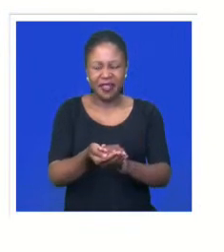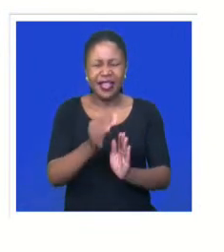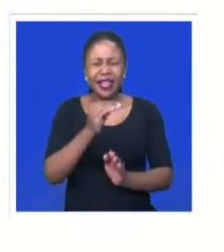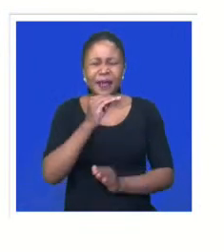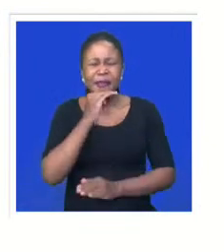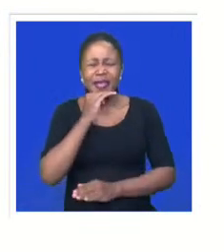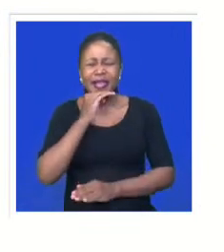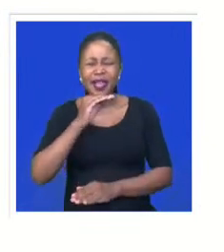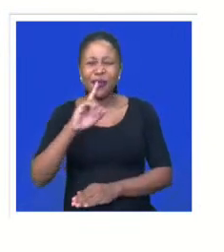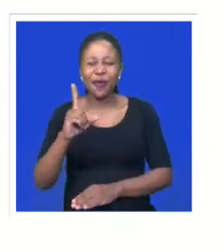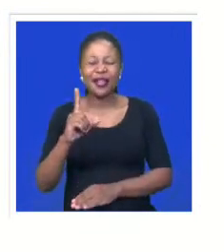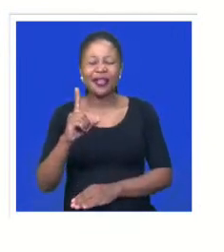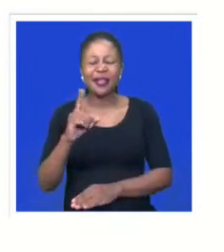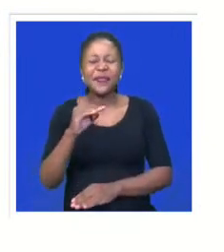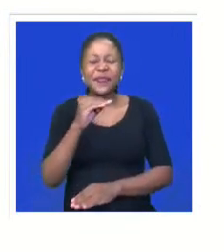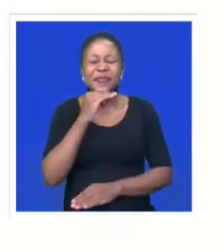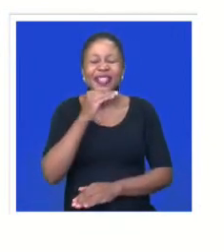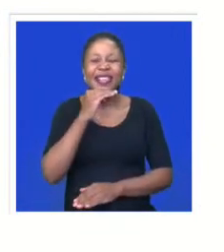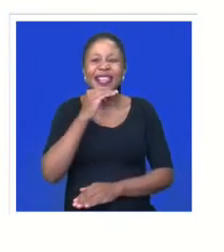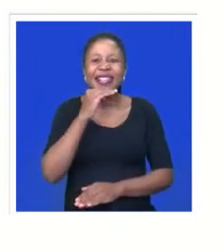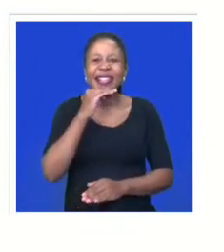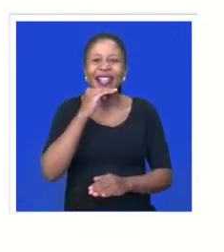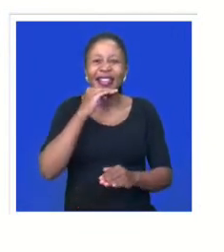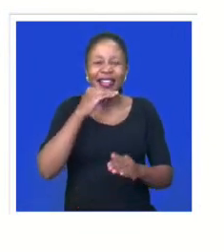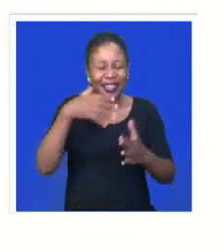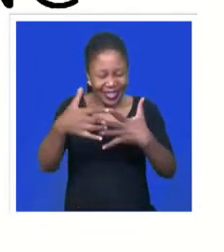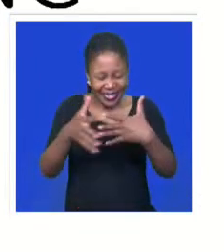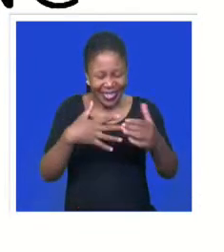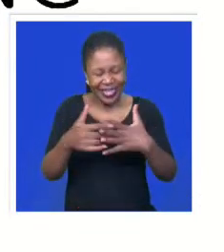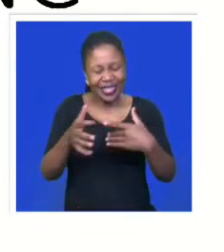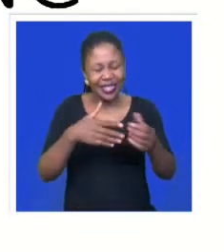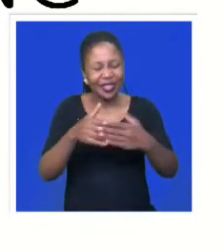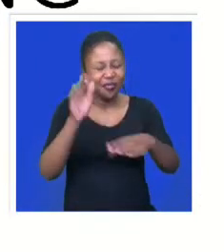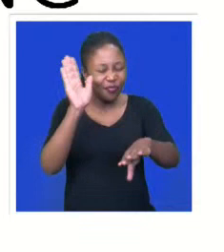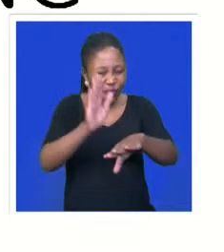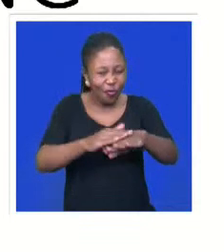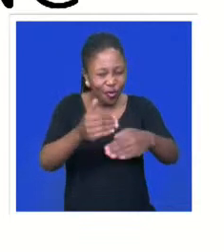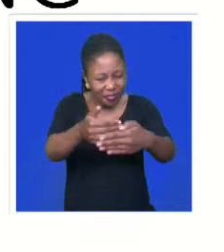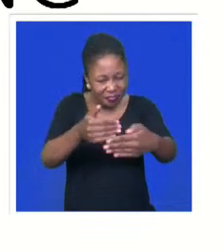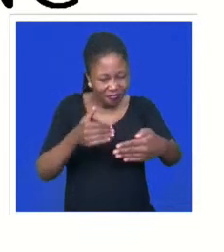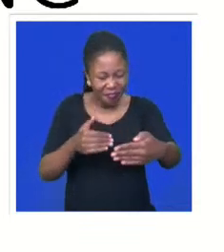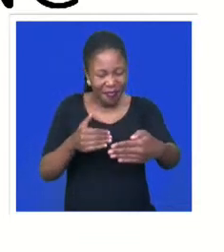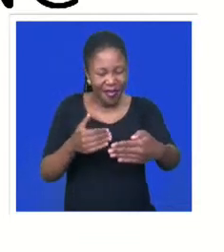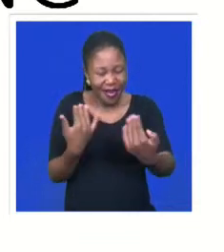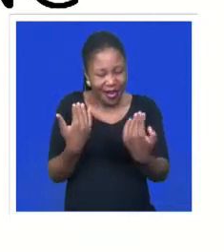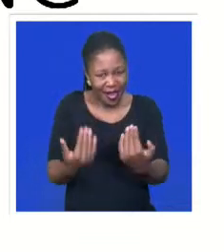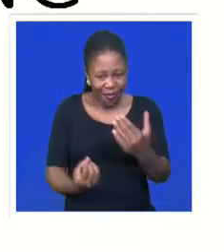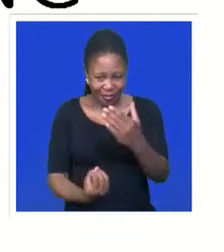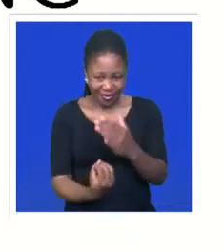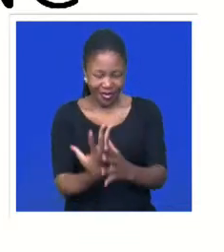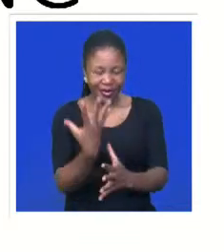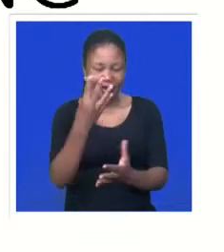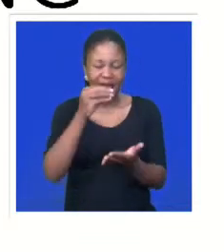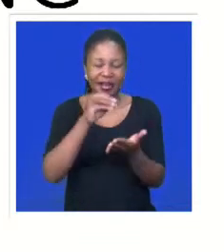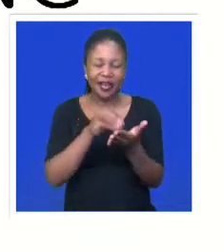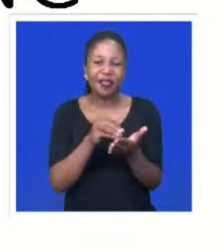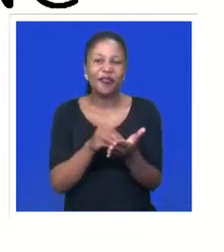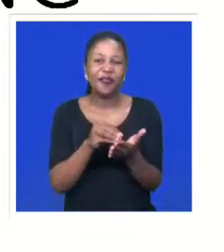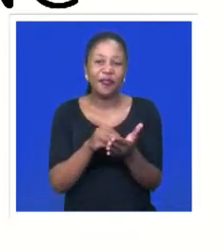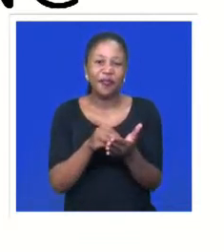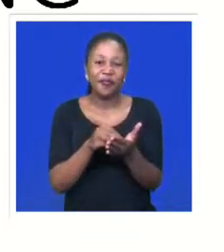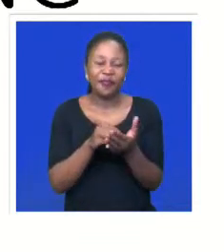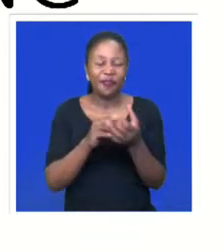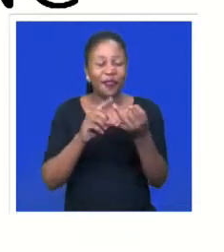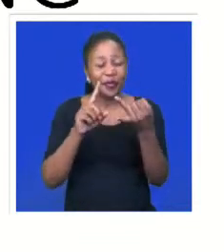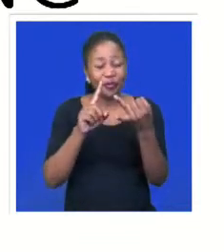new to exist. The next one is creation. Creation is the